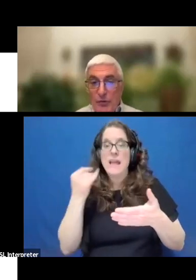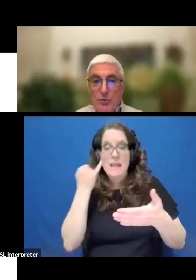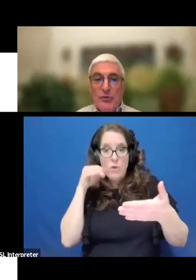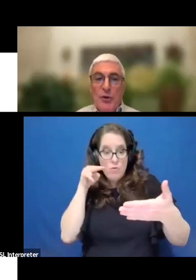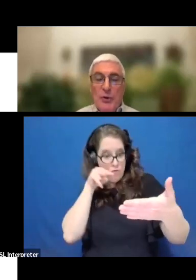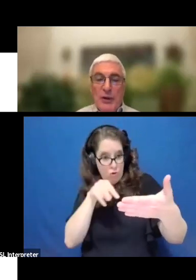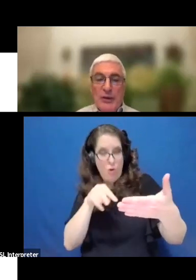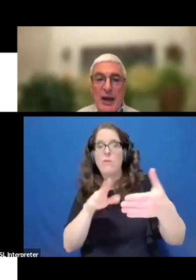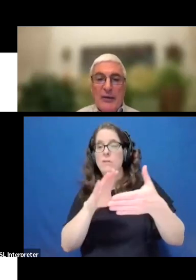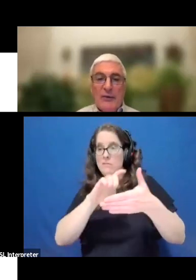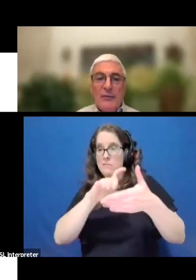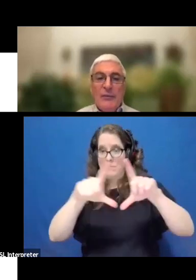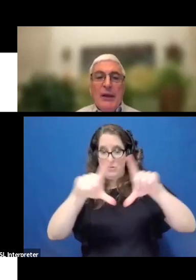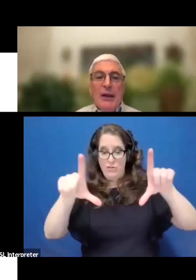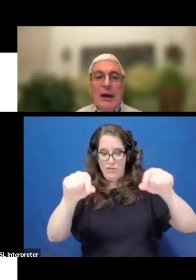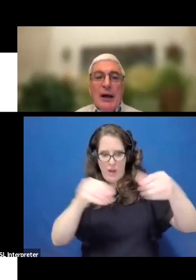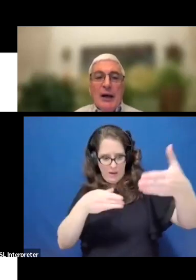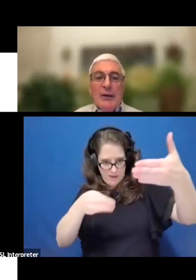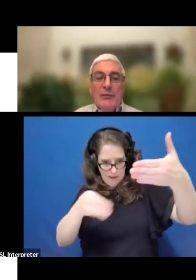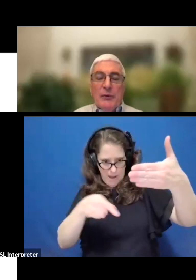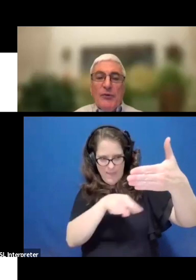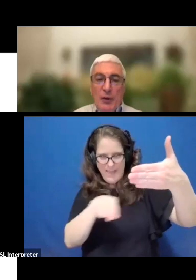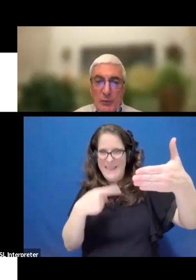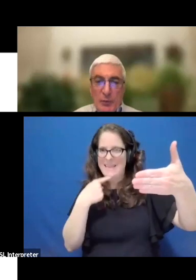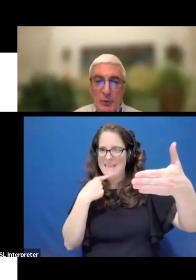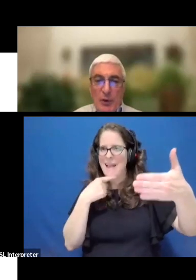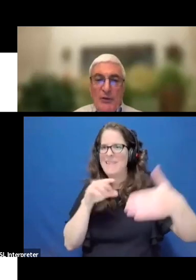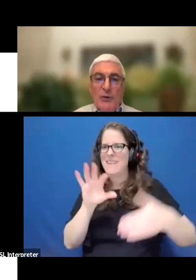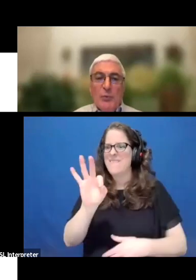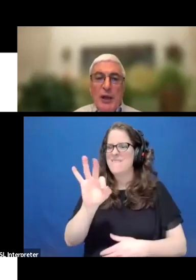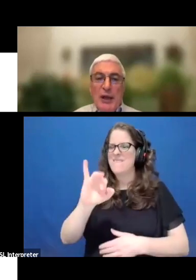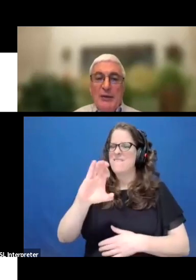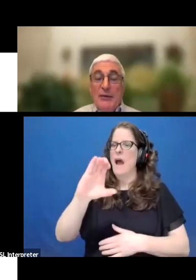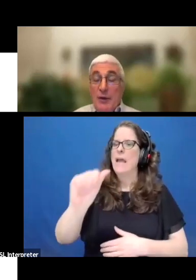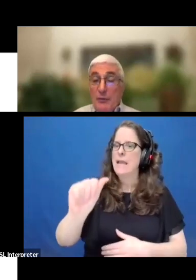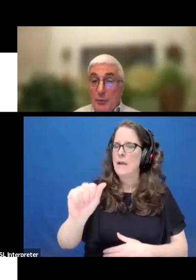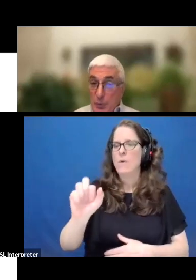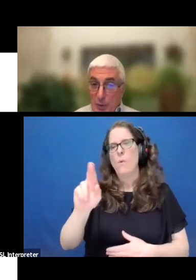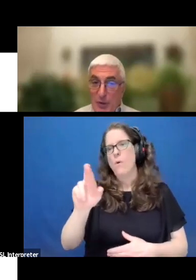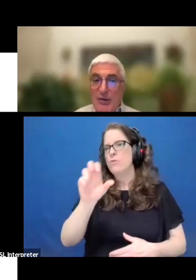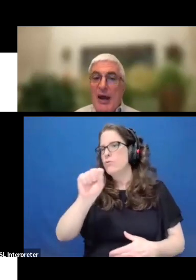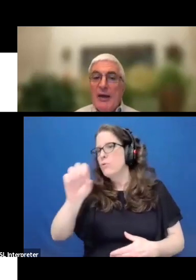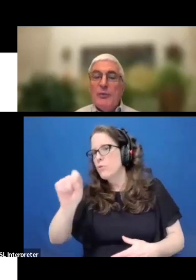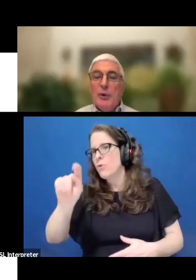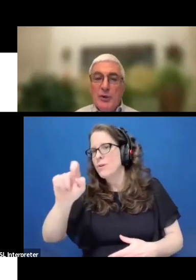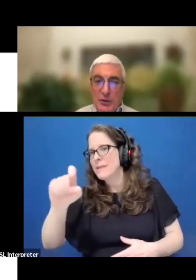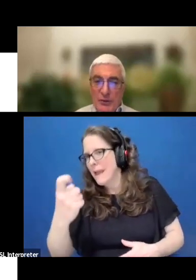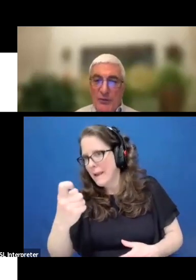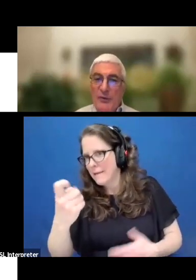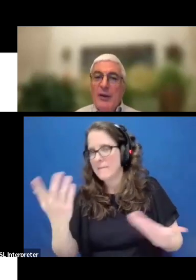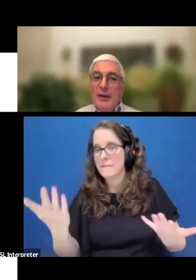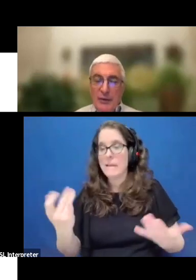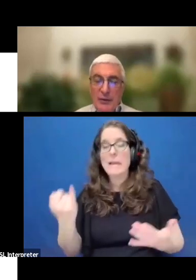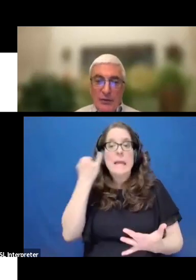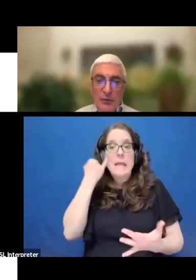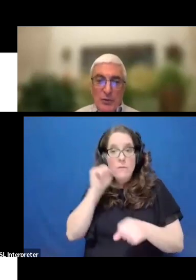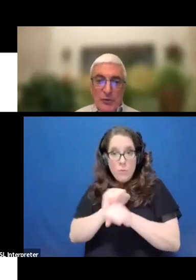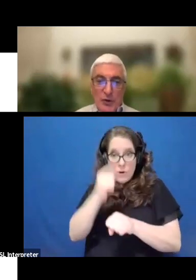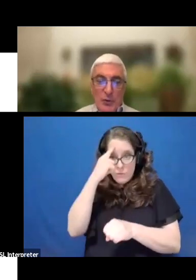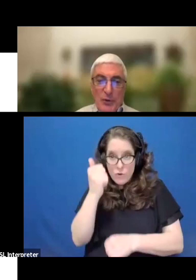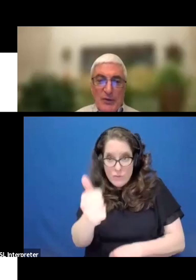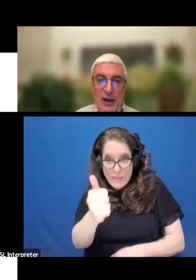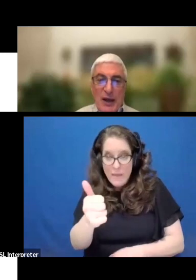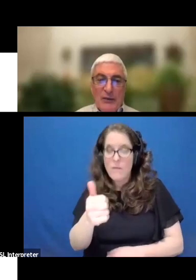or Social Security tax. If you're self-employed, you pay self-employment tax, which is the